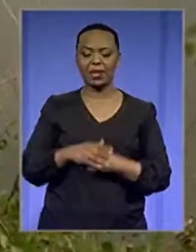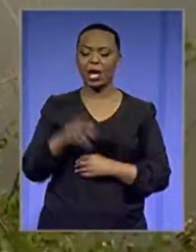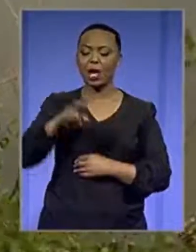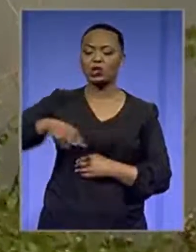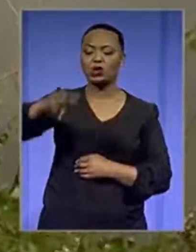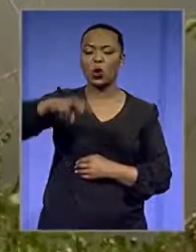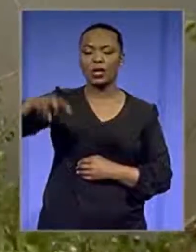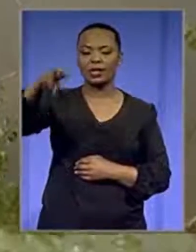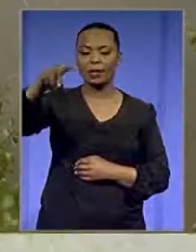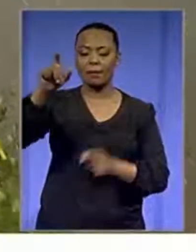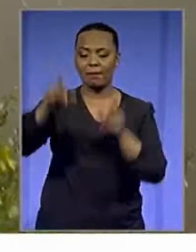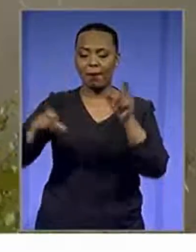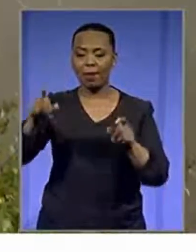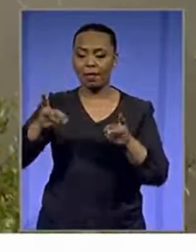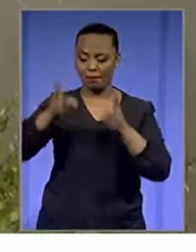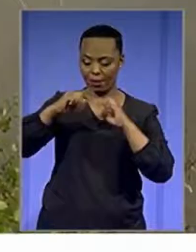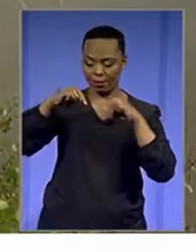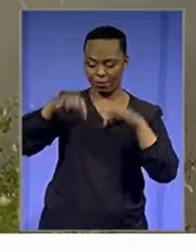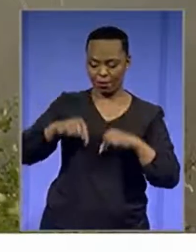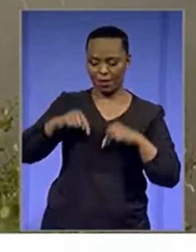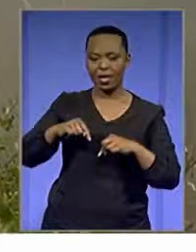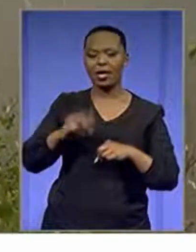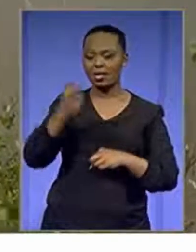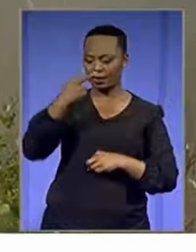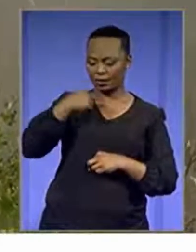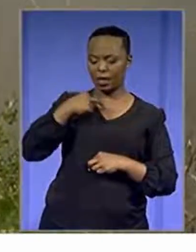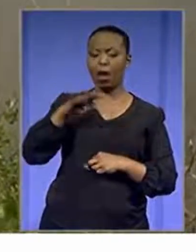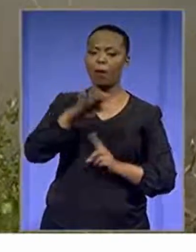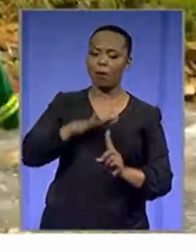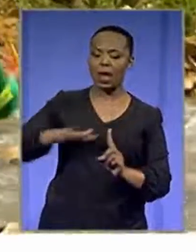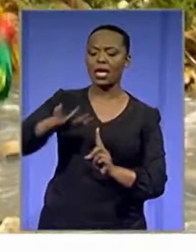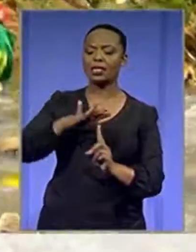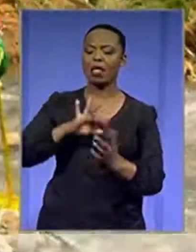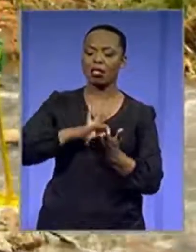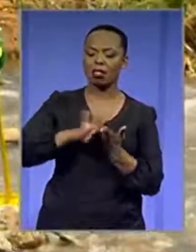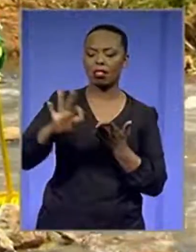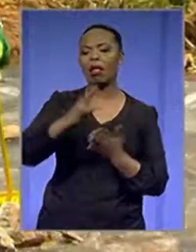rona ha di tlile mo di bone gore our place is so clean and nice.